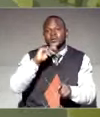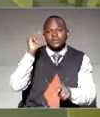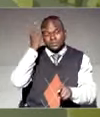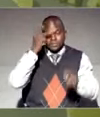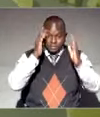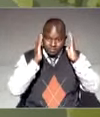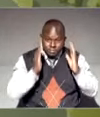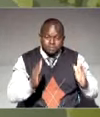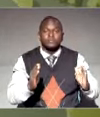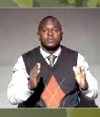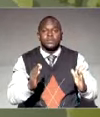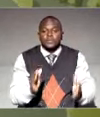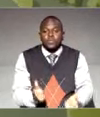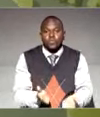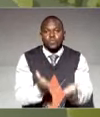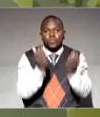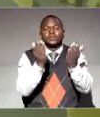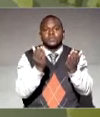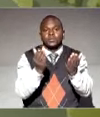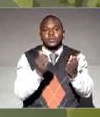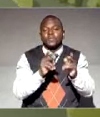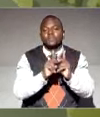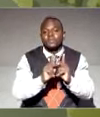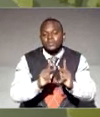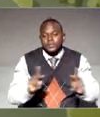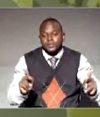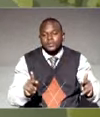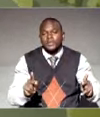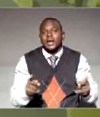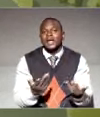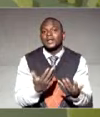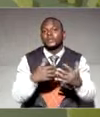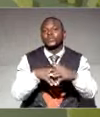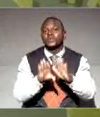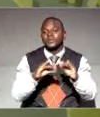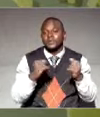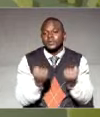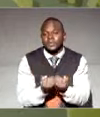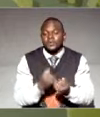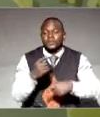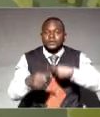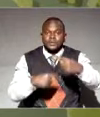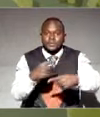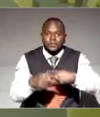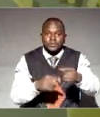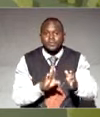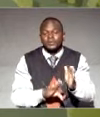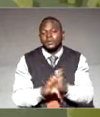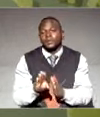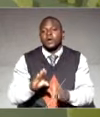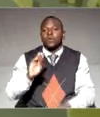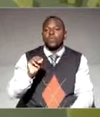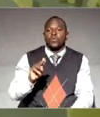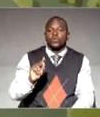dedicated to promotion of the peaceful and inclusive society for sustainable development. Mutuzo, who was